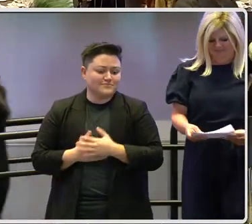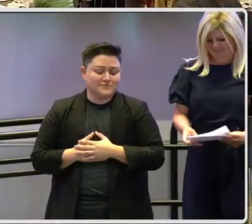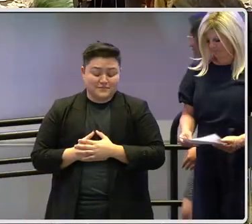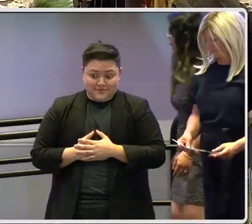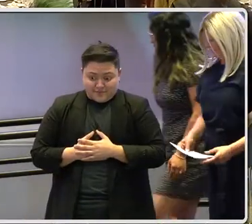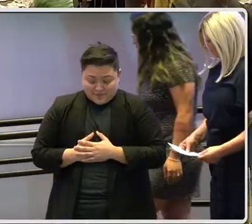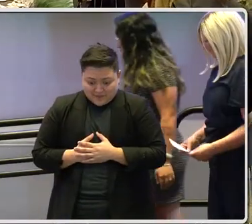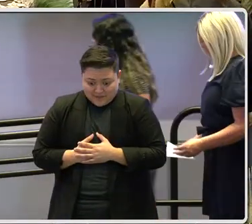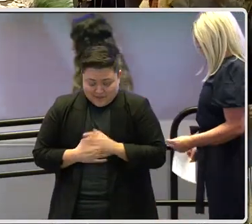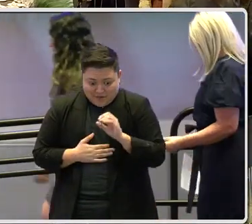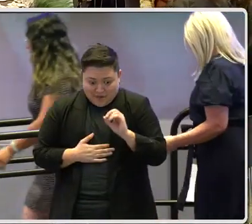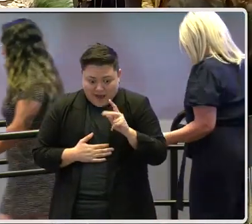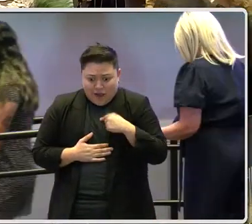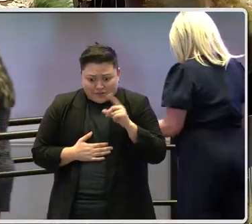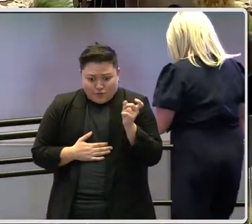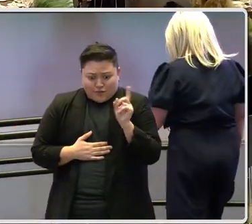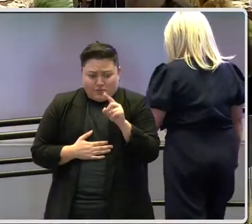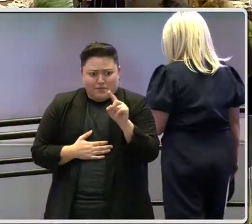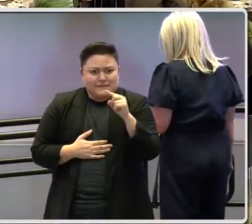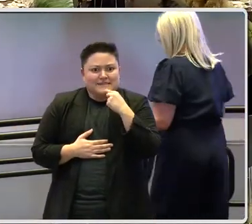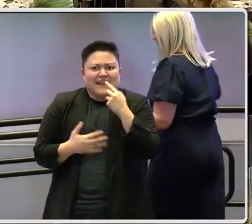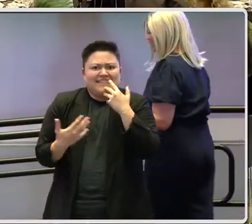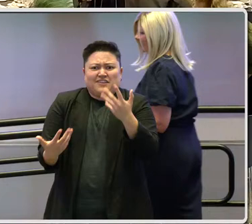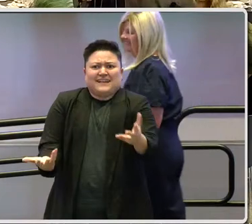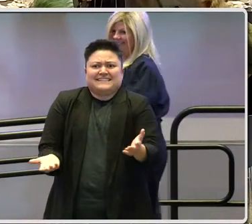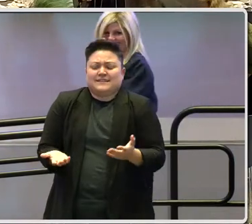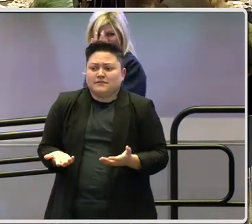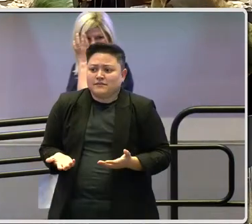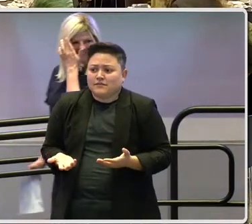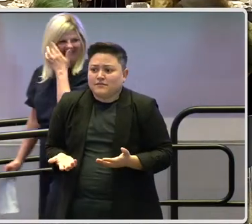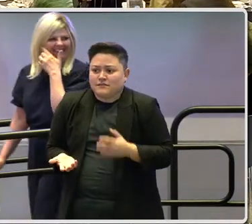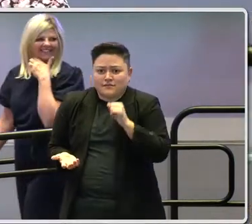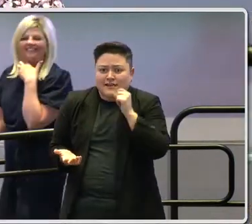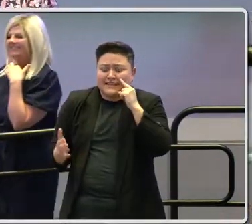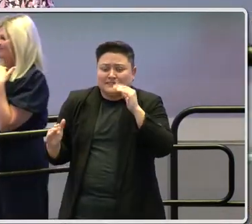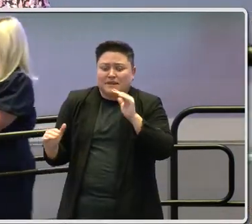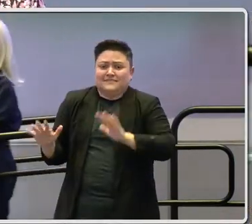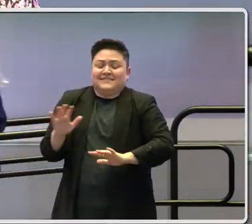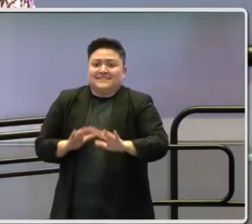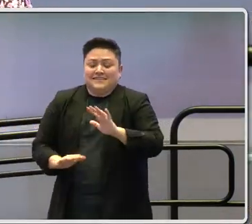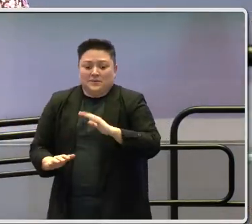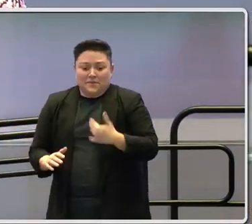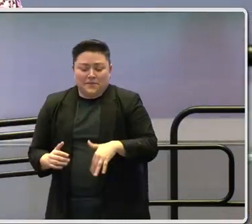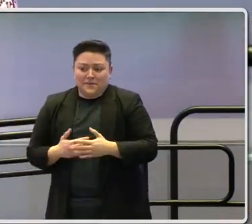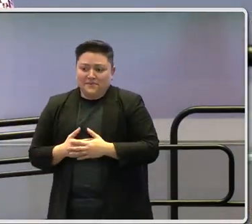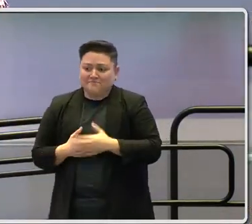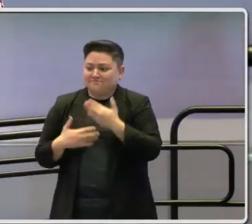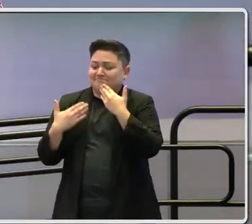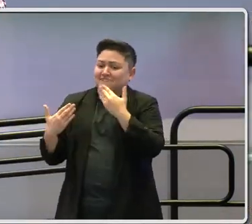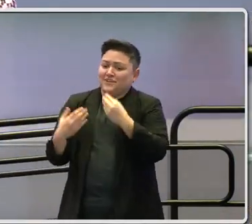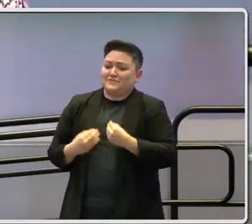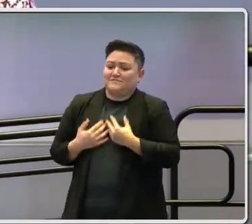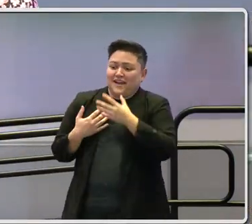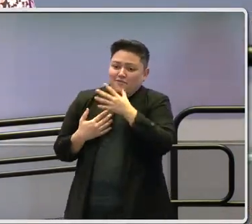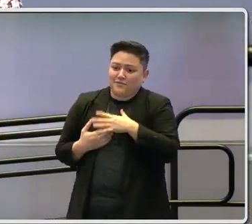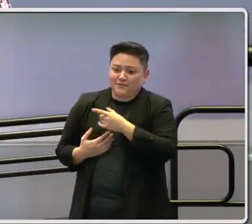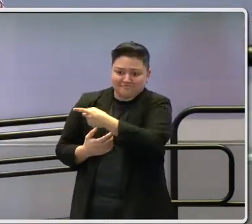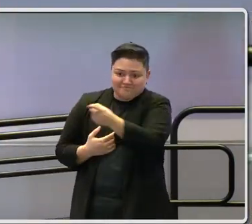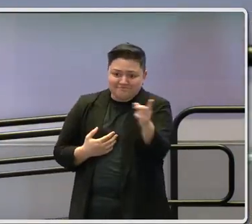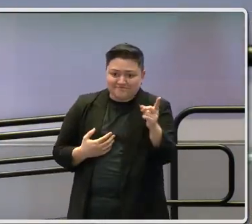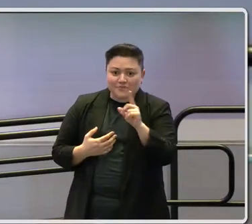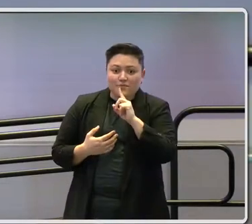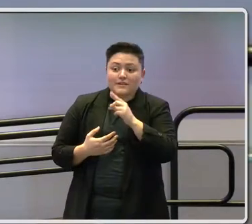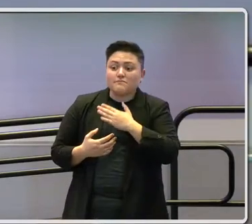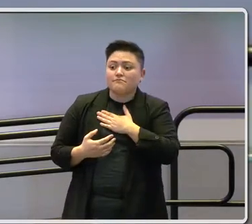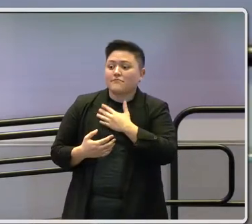Oh, okay. I was supposed to come up here and just say thank you for coming today, for all the inspiring women. My